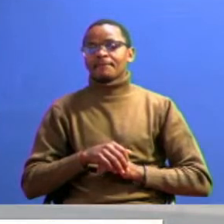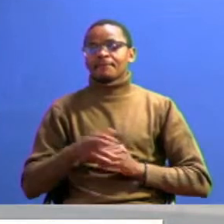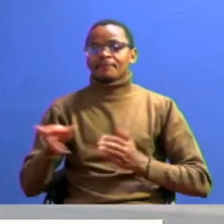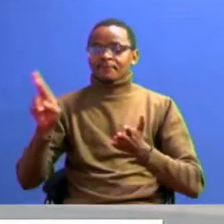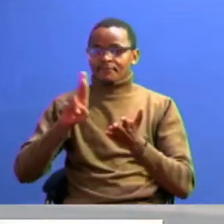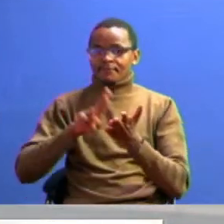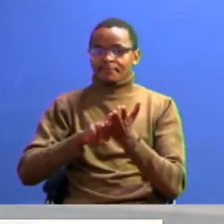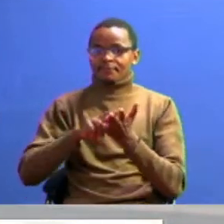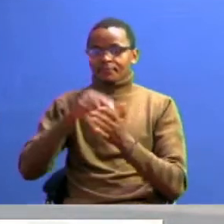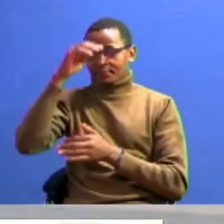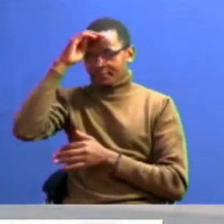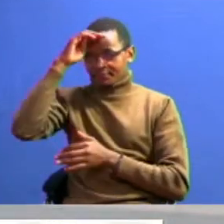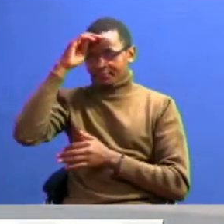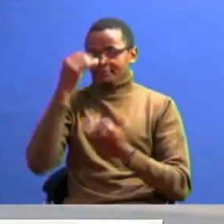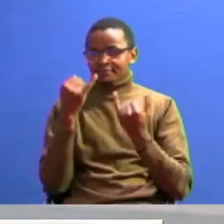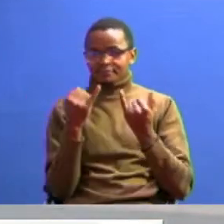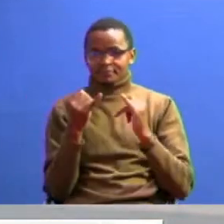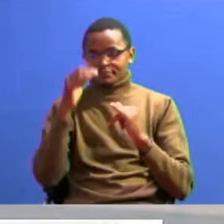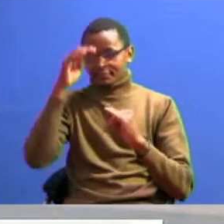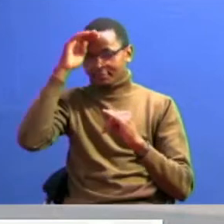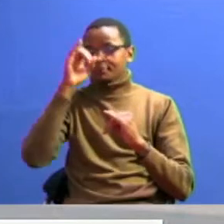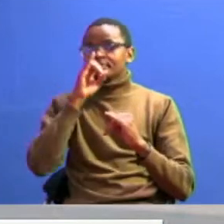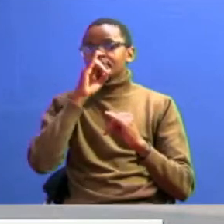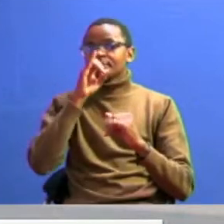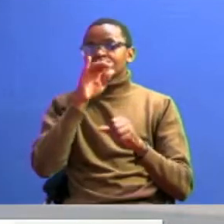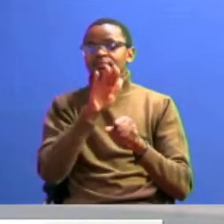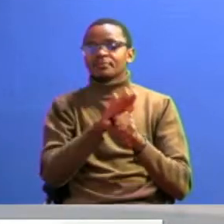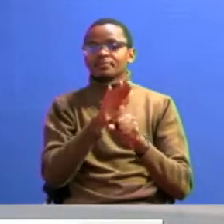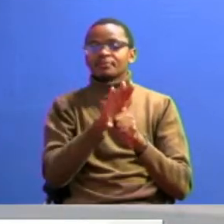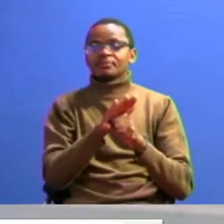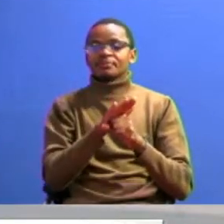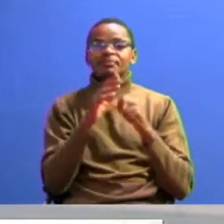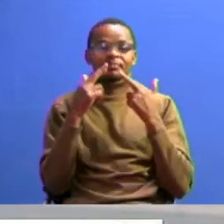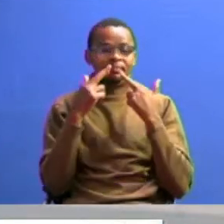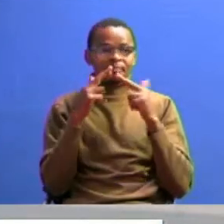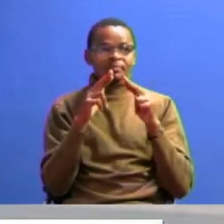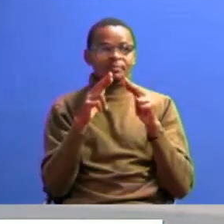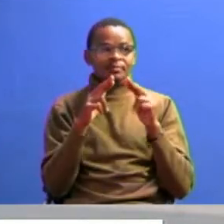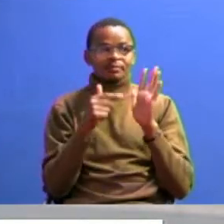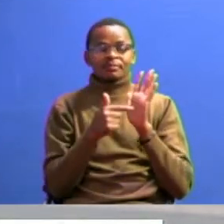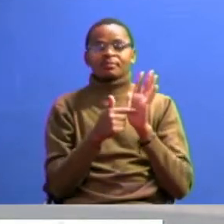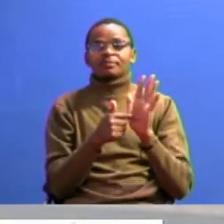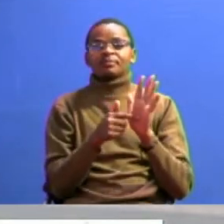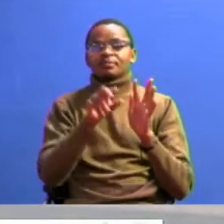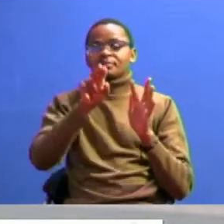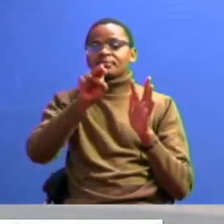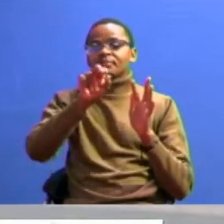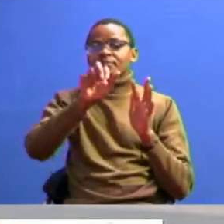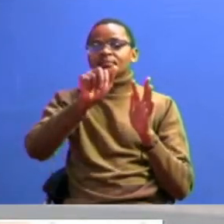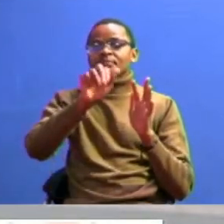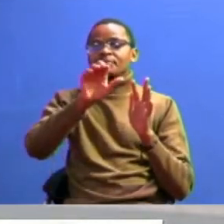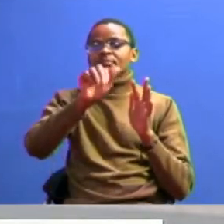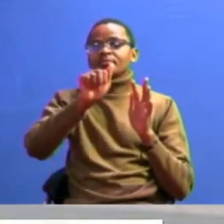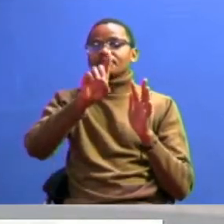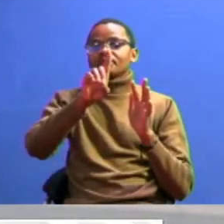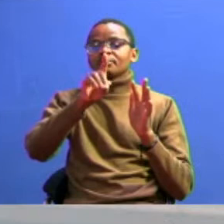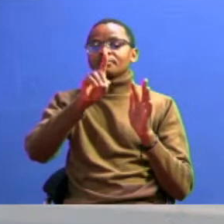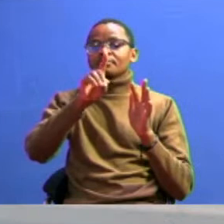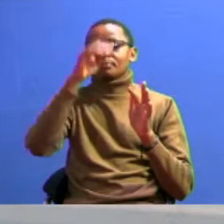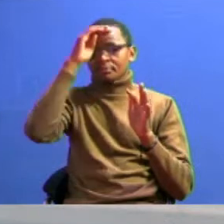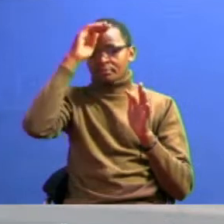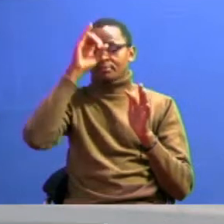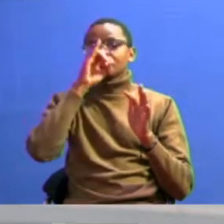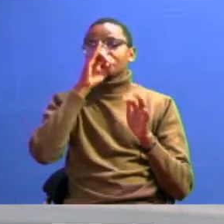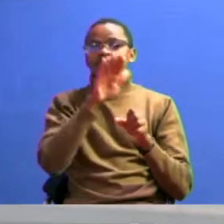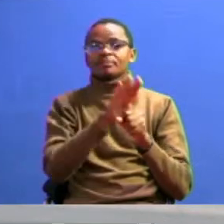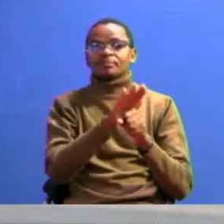recovering alcoholic. Now, alcohol is one of the most, a report recently released by NACADA also showed that alcohol is one of